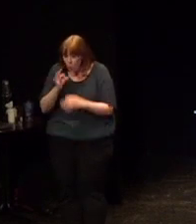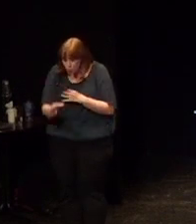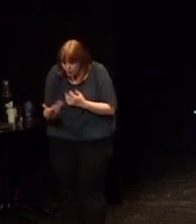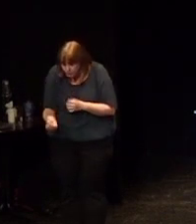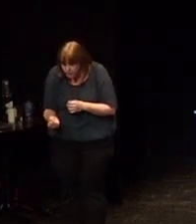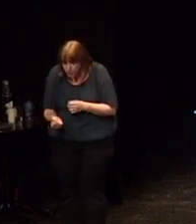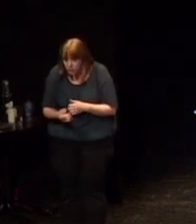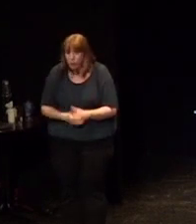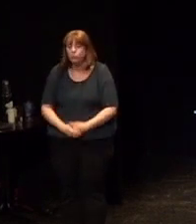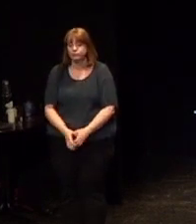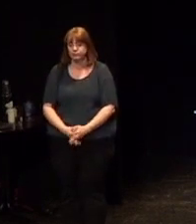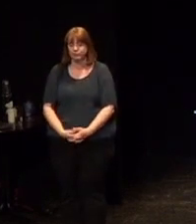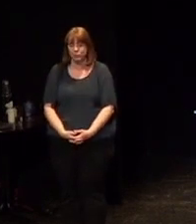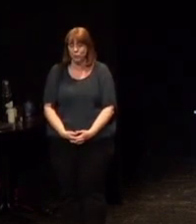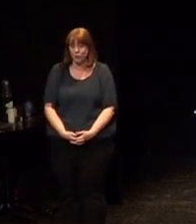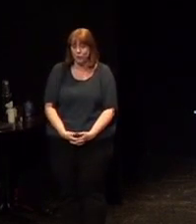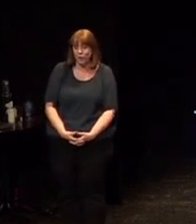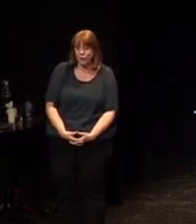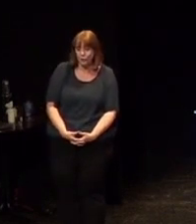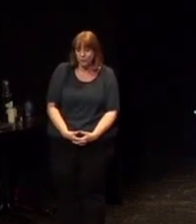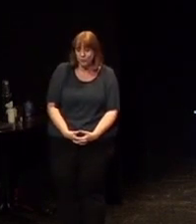Question? No.